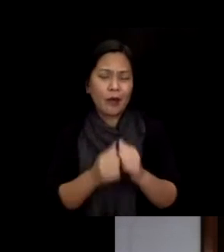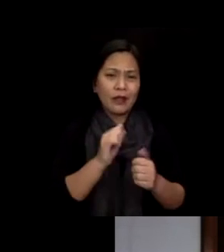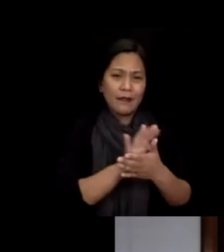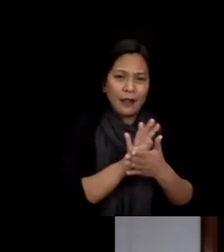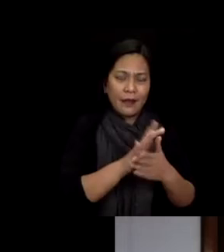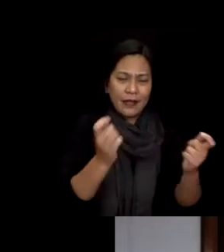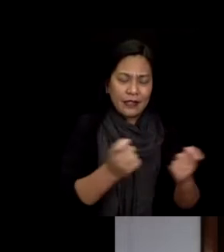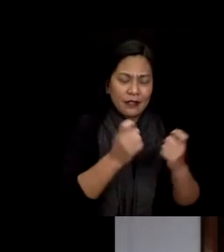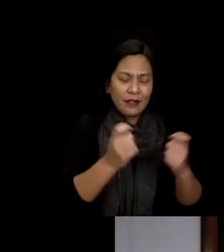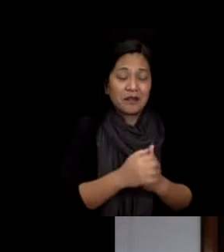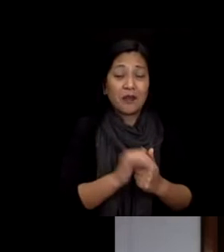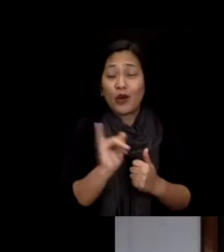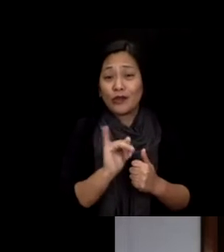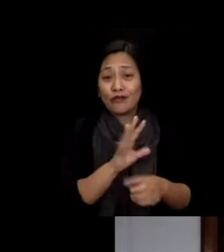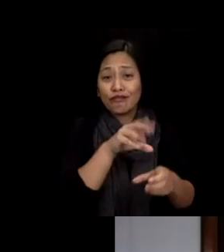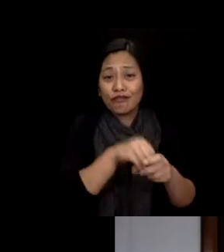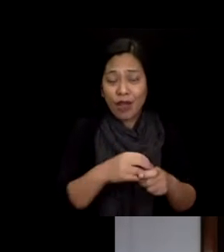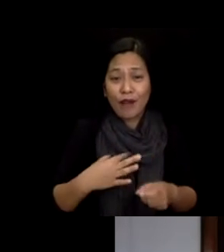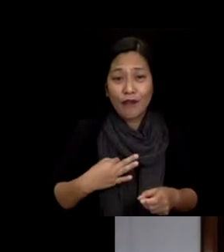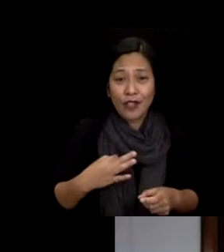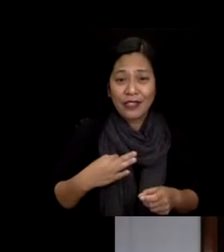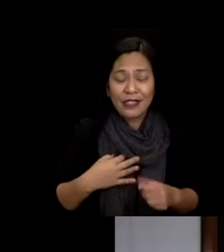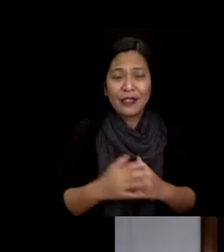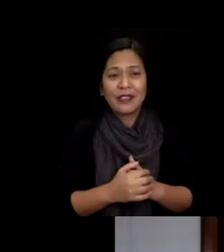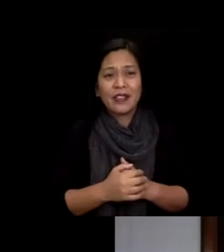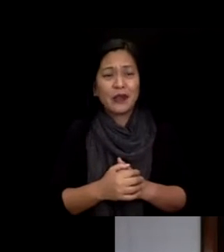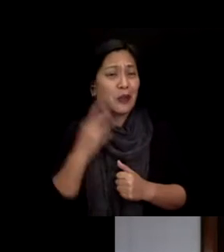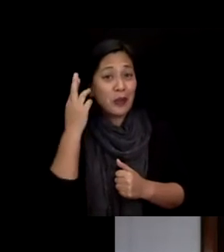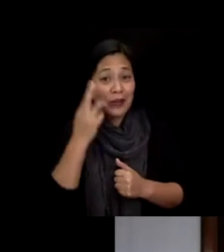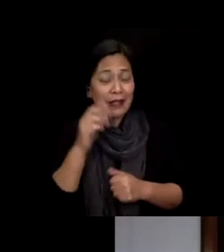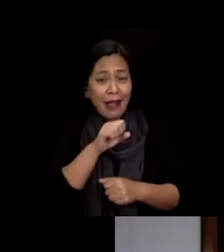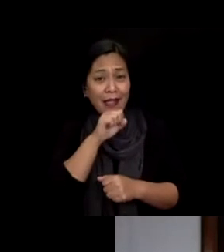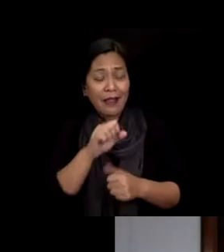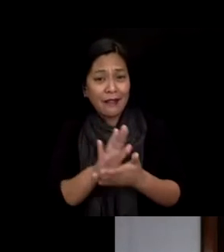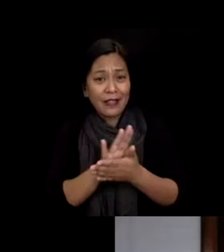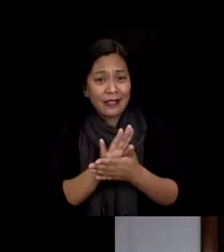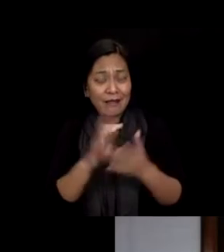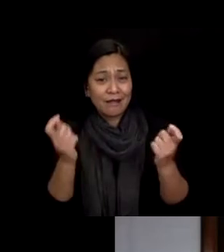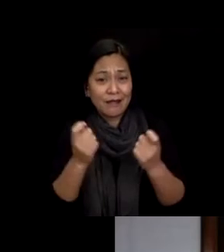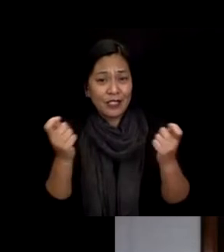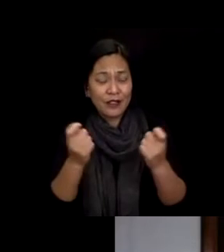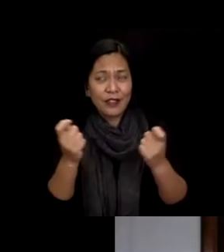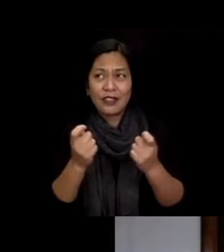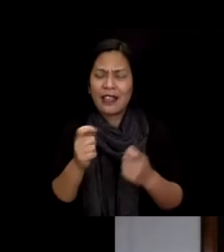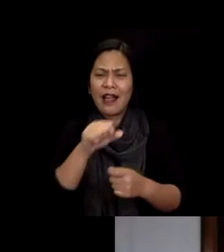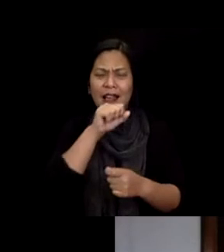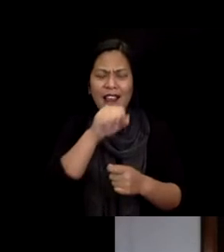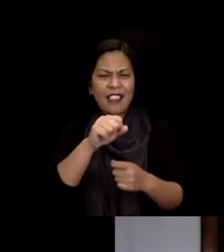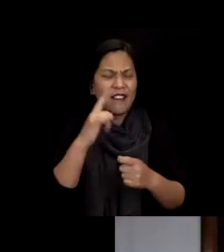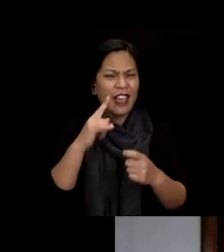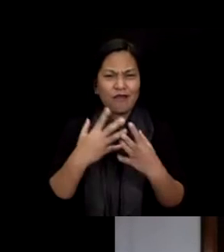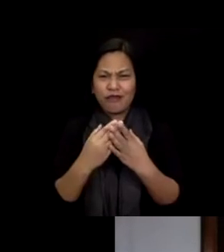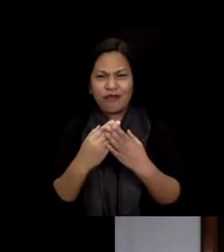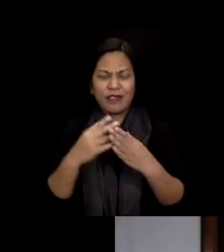festivals. And what do I love about them? I love the condensed schedule, right? I love being able to see like